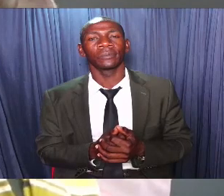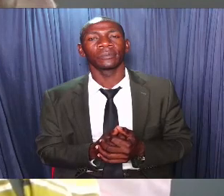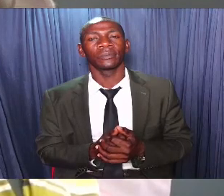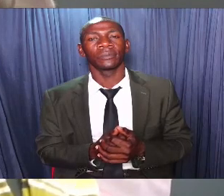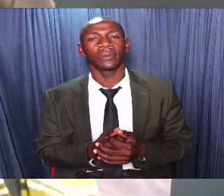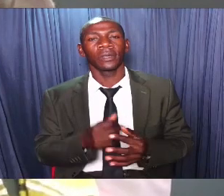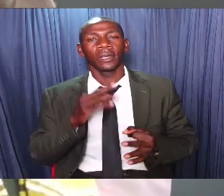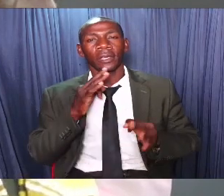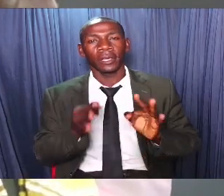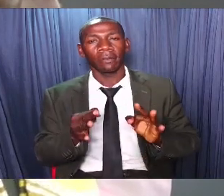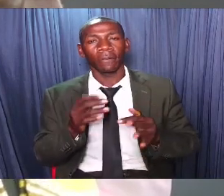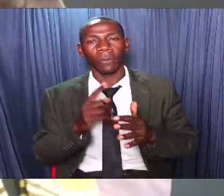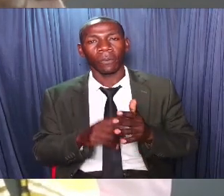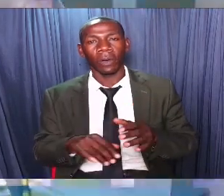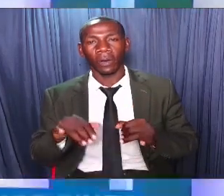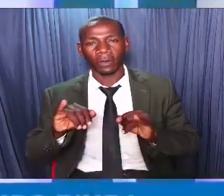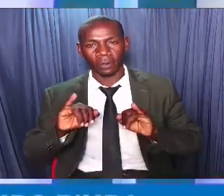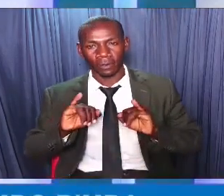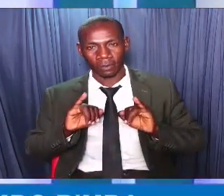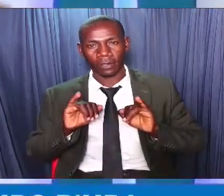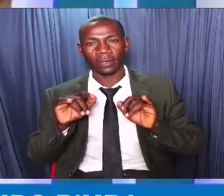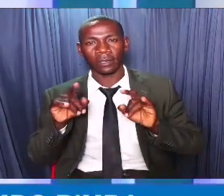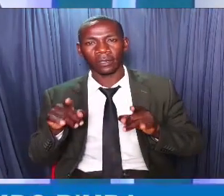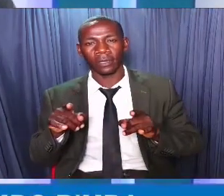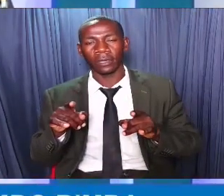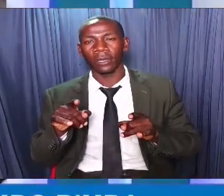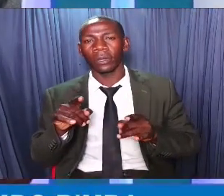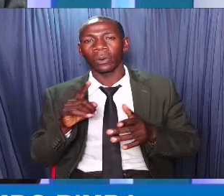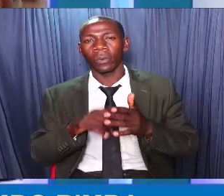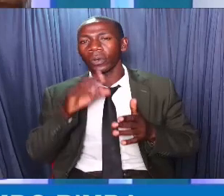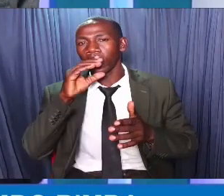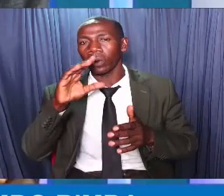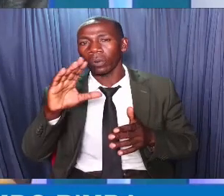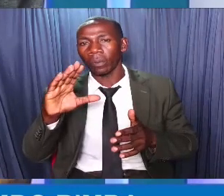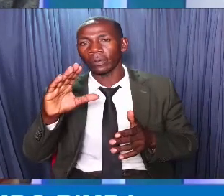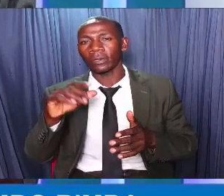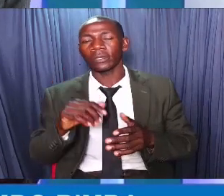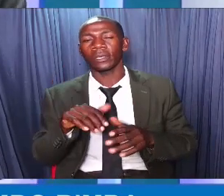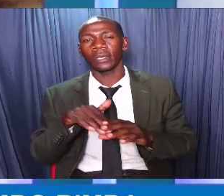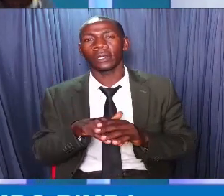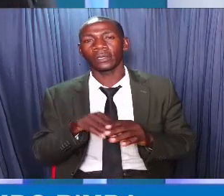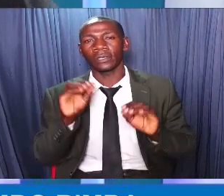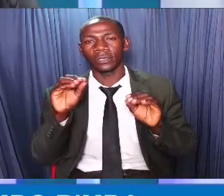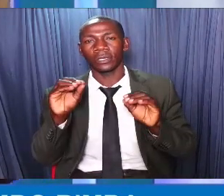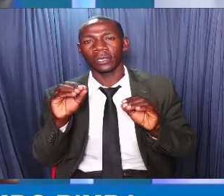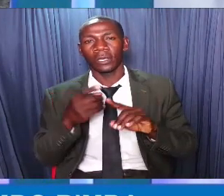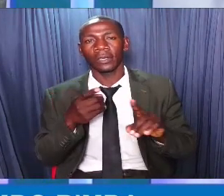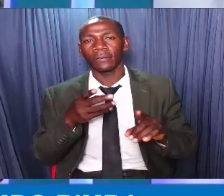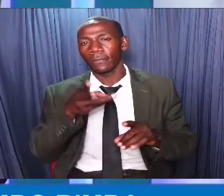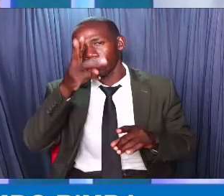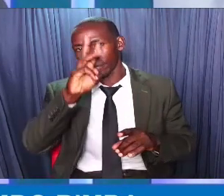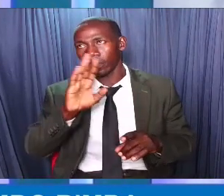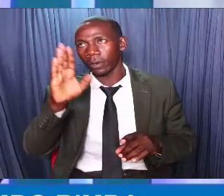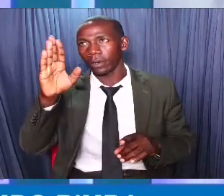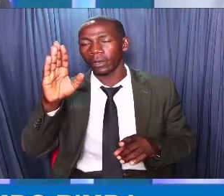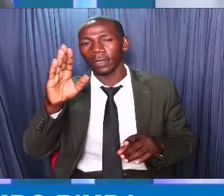Na ikiwa hili uliongezwa hili. And if what you commanded in. Na ile umeongozwa kwalo na mhubiri. You are guided in by the preacher. Kama limetoka kwa Mungu. If it come